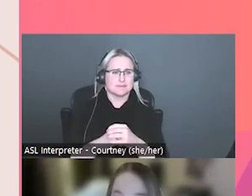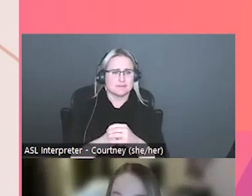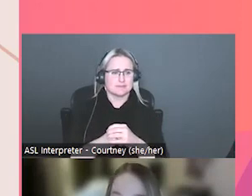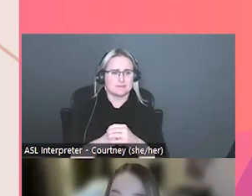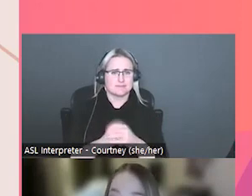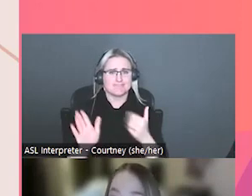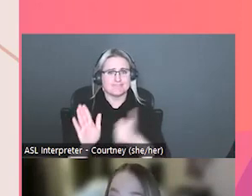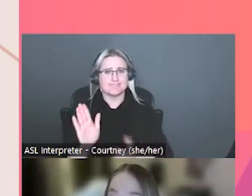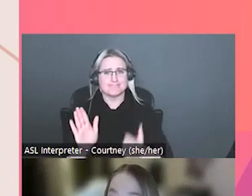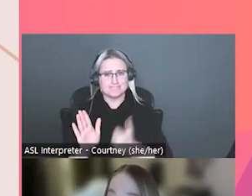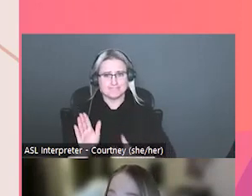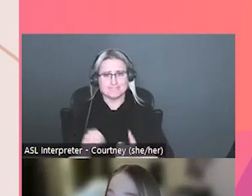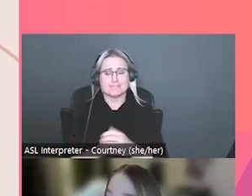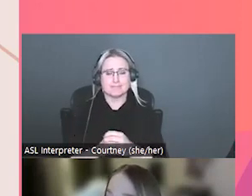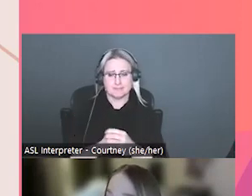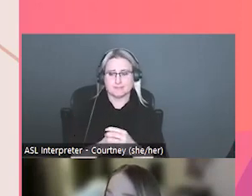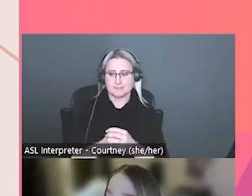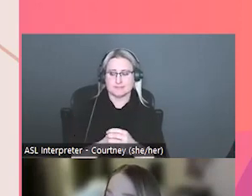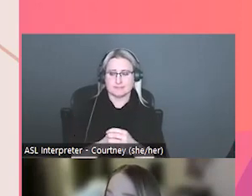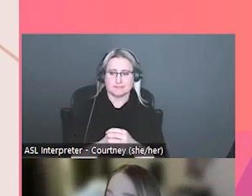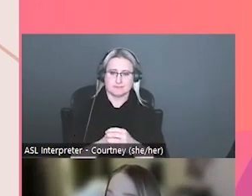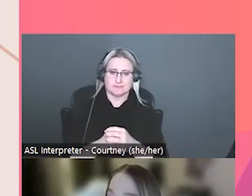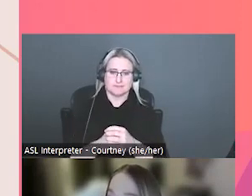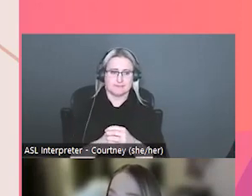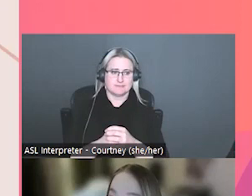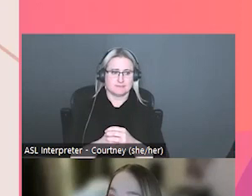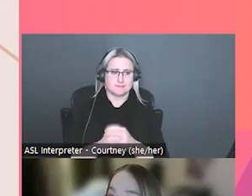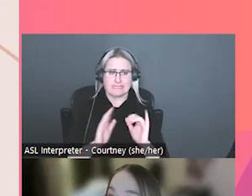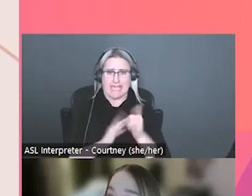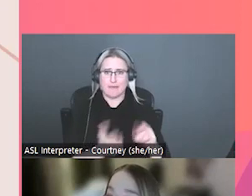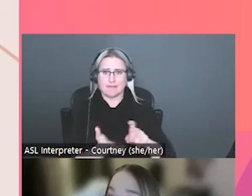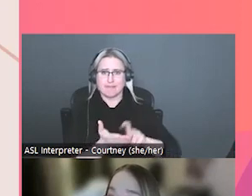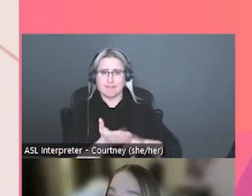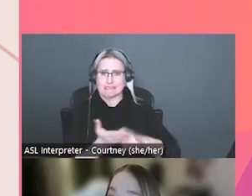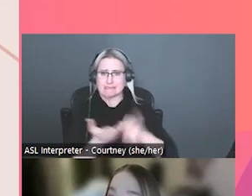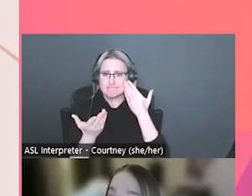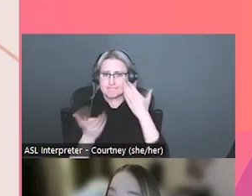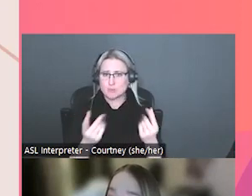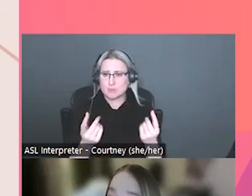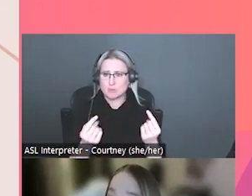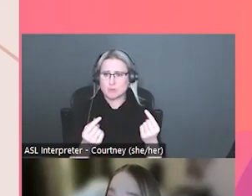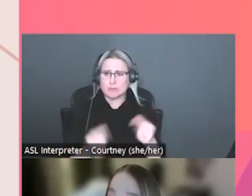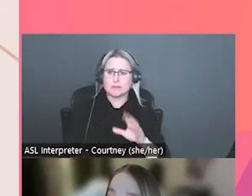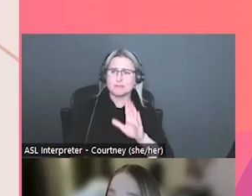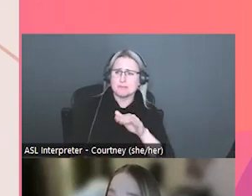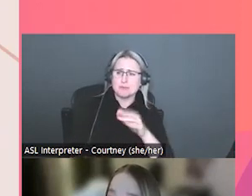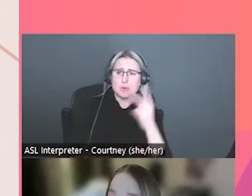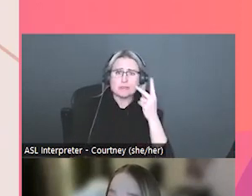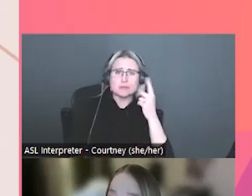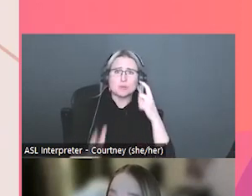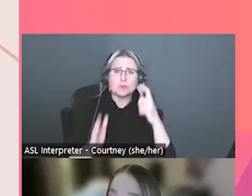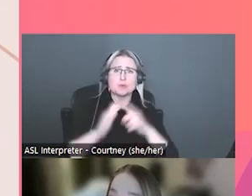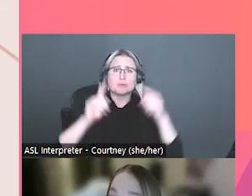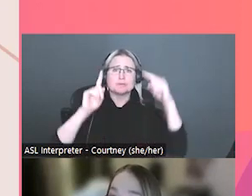So apologies on that. Not sure how to fix that. Elsie, do you see a little bar at the top